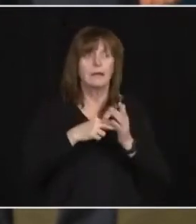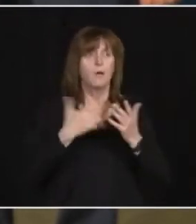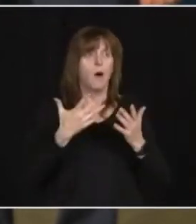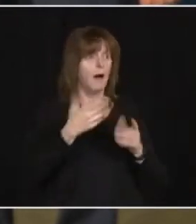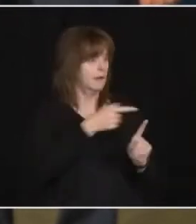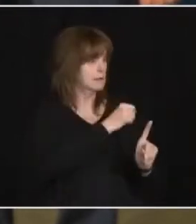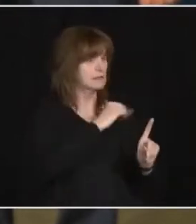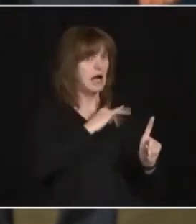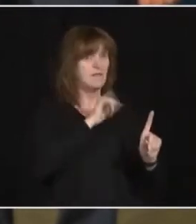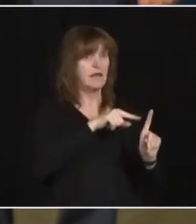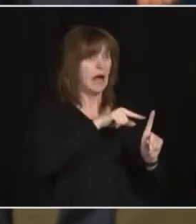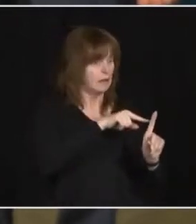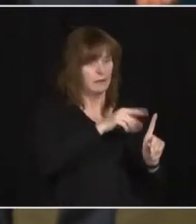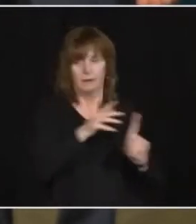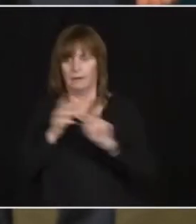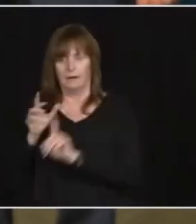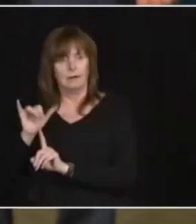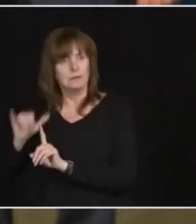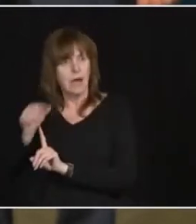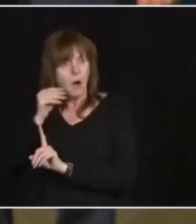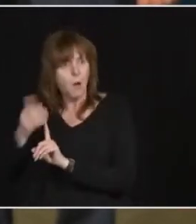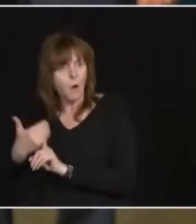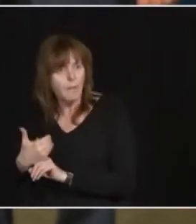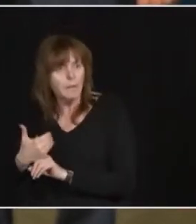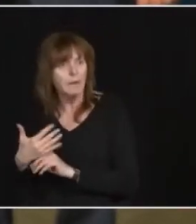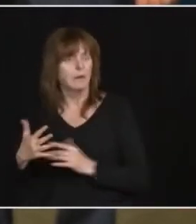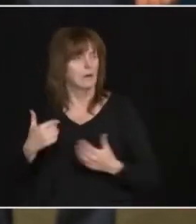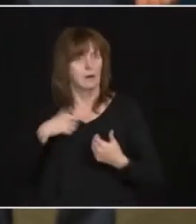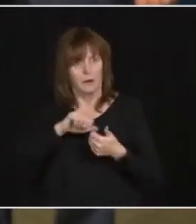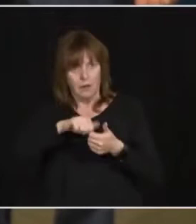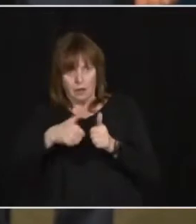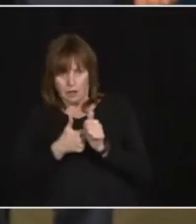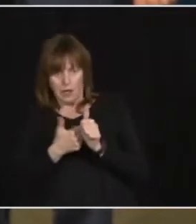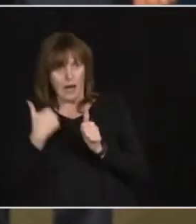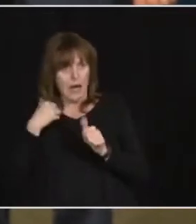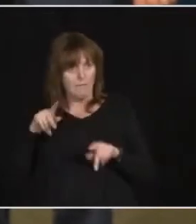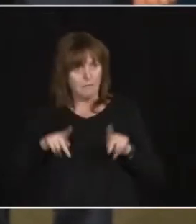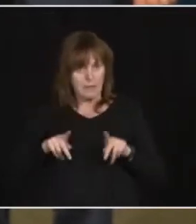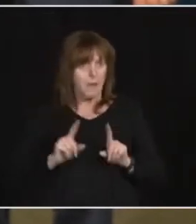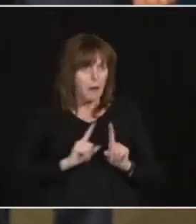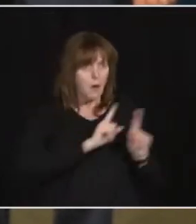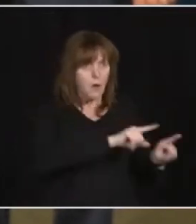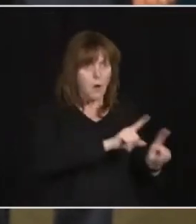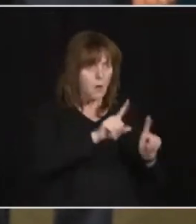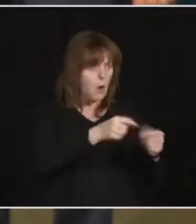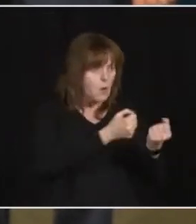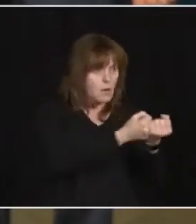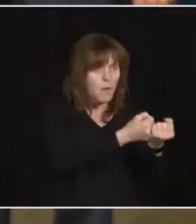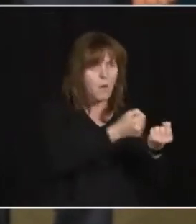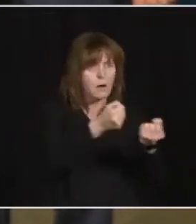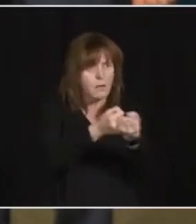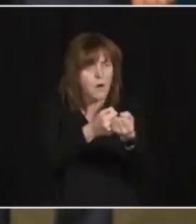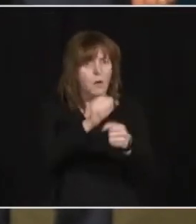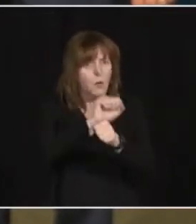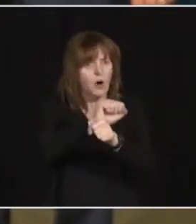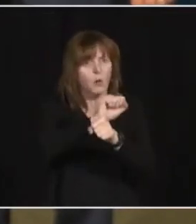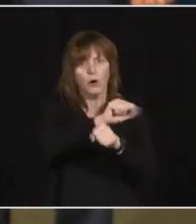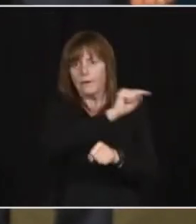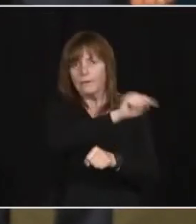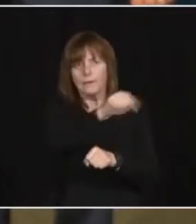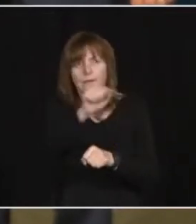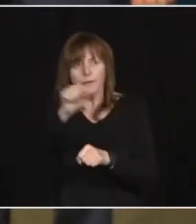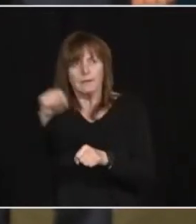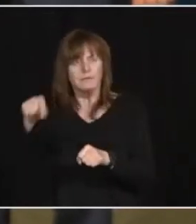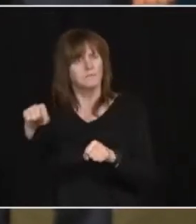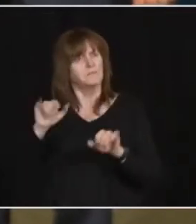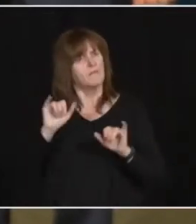that could be able to provide the safety for our residents in long-term care through shoring up the capacity of staffing. And that's why the